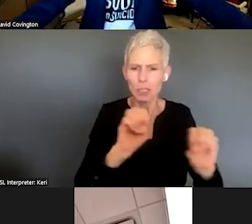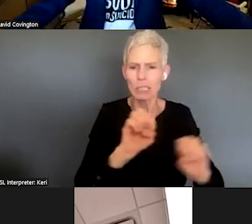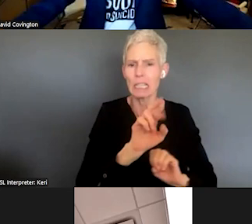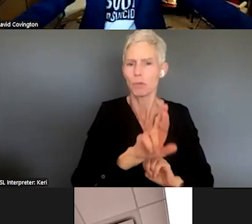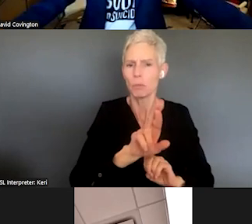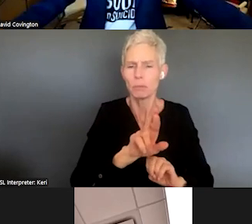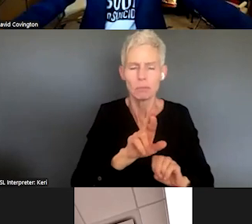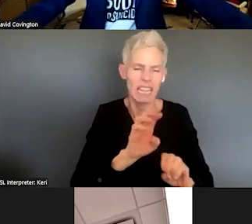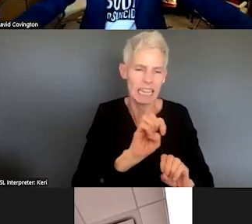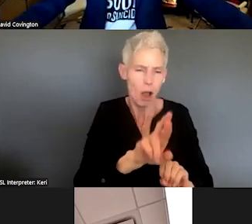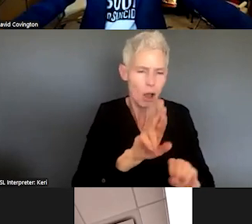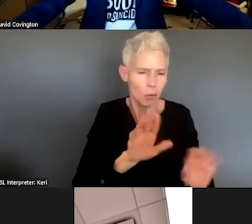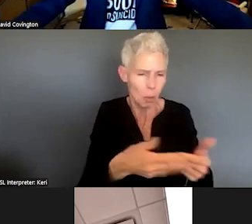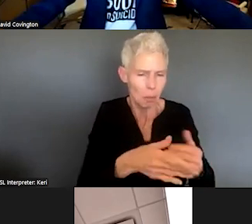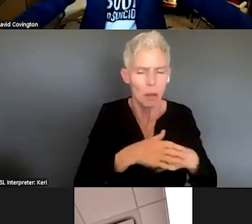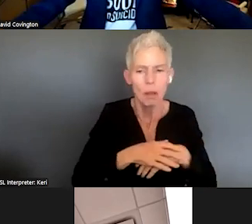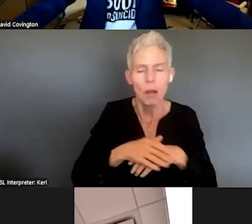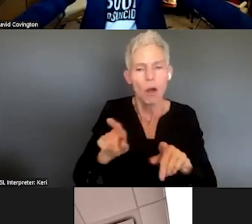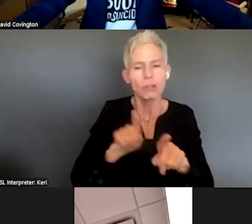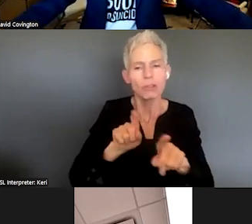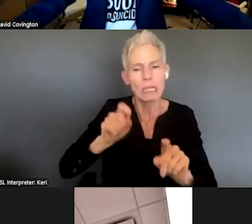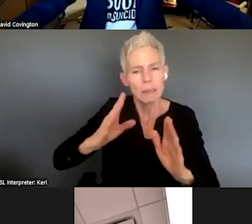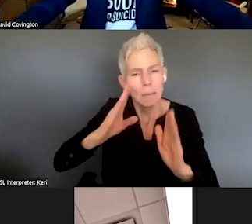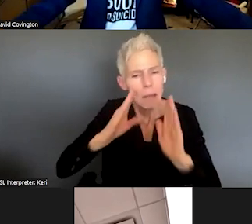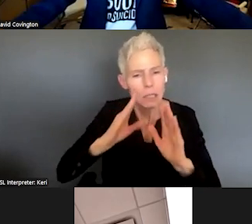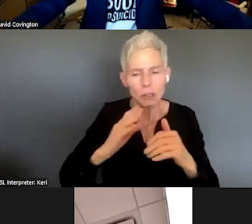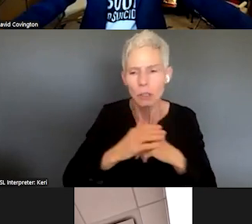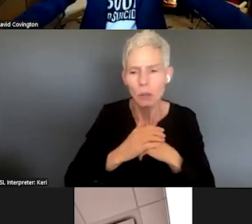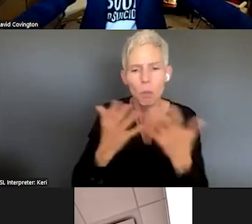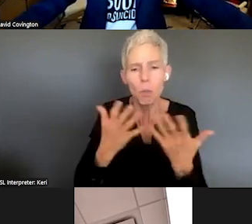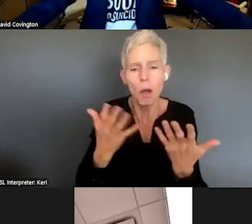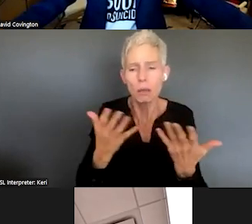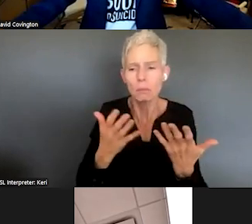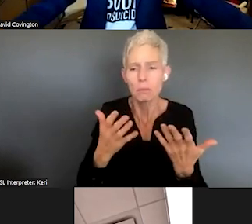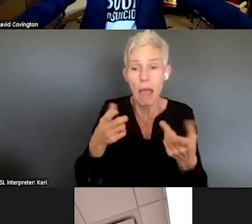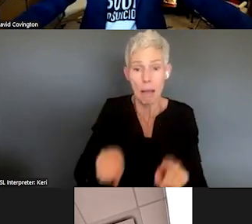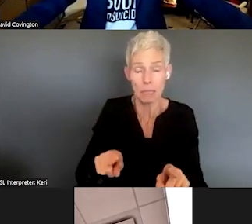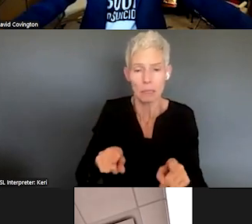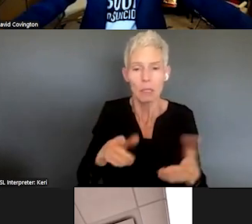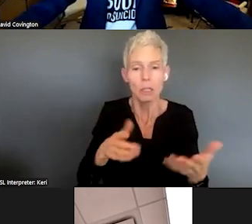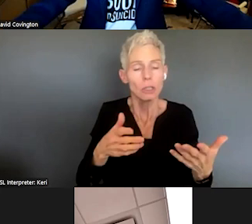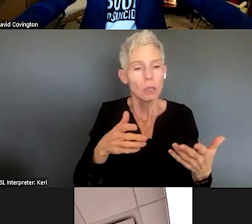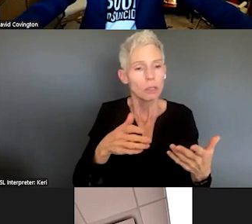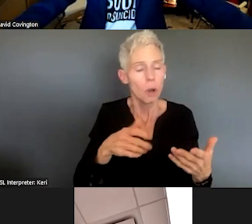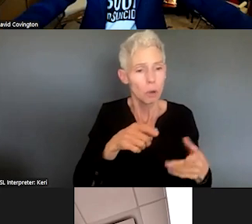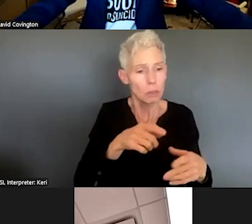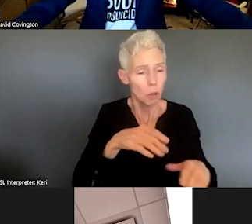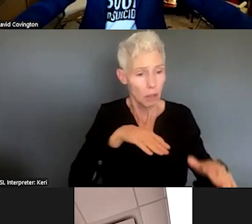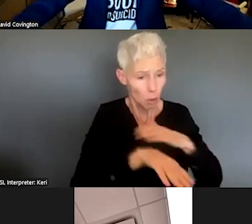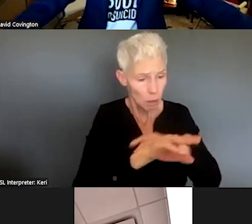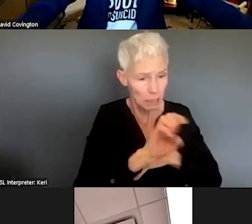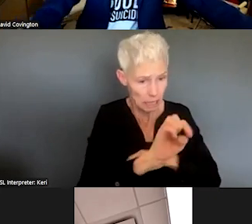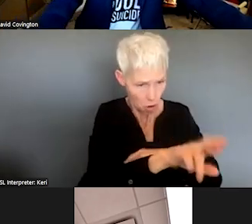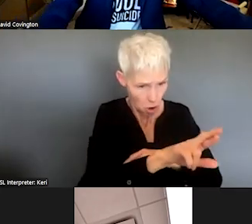And there we also need to pay attention to what happens after somebody leaves an emergency